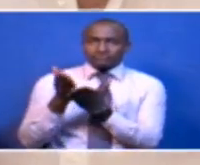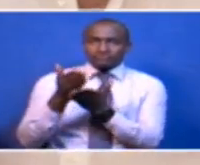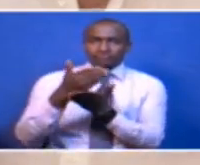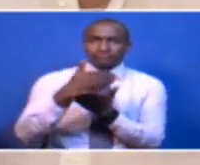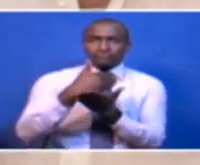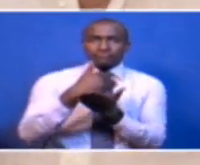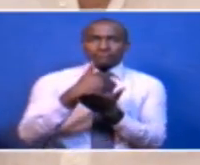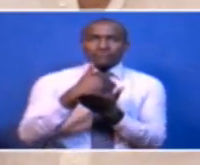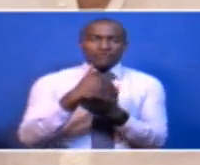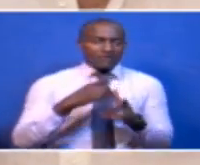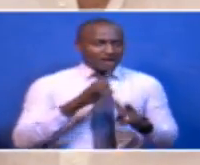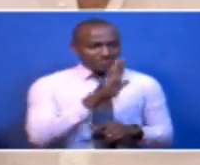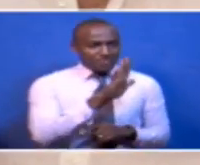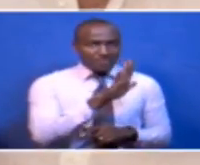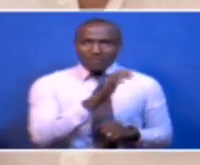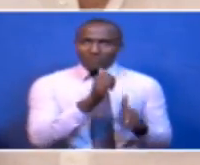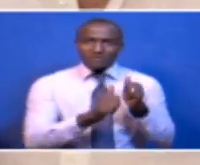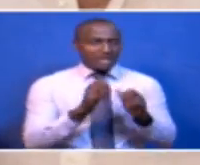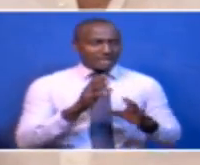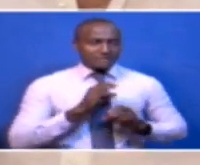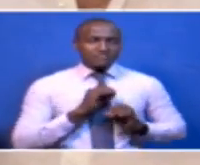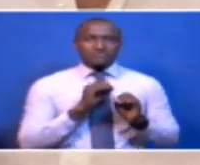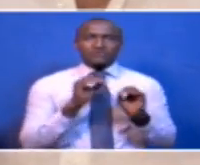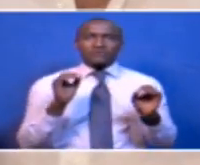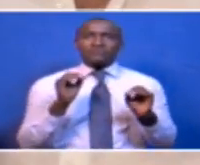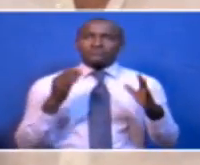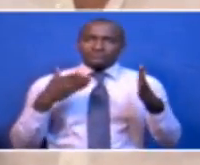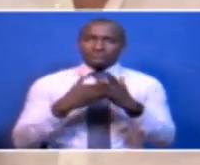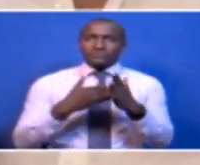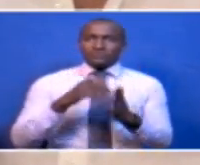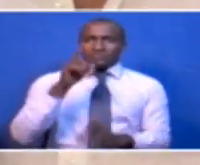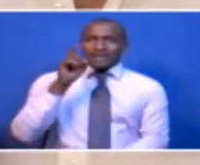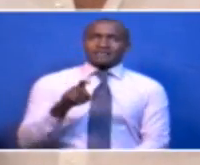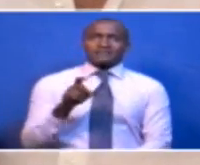their lifestyle that is not accountable in this country. I'm going to stop it once and for all.